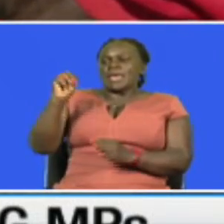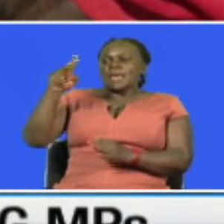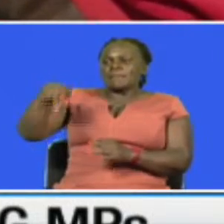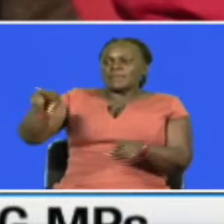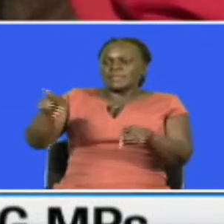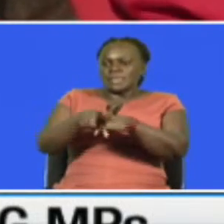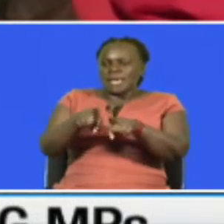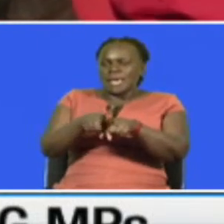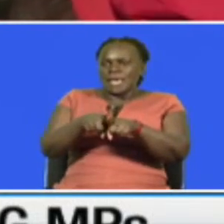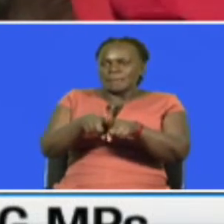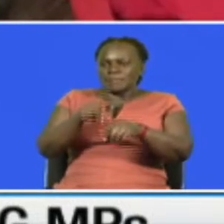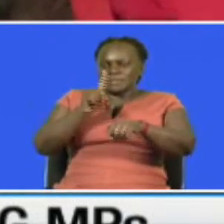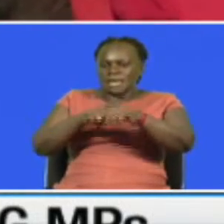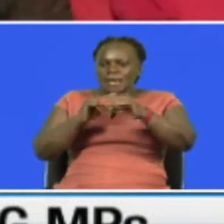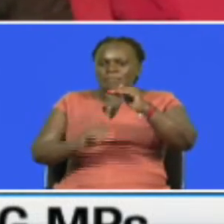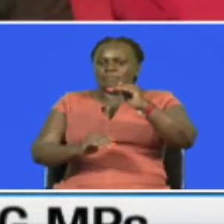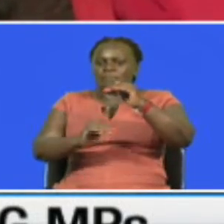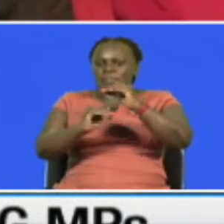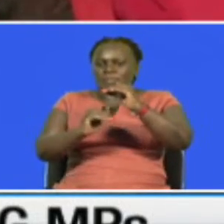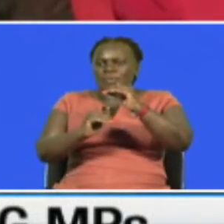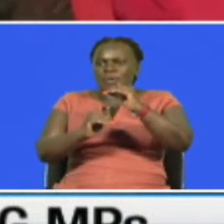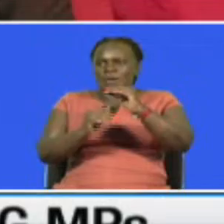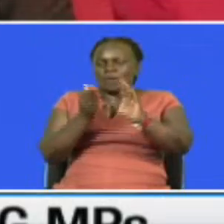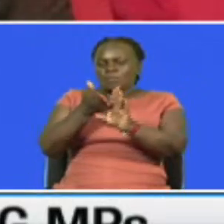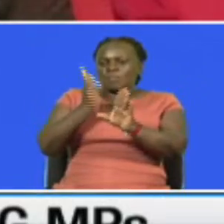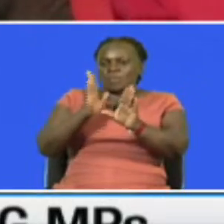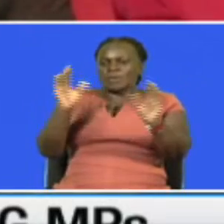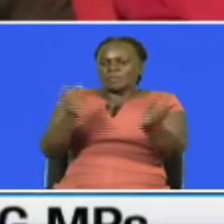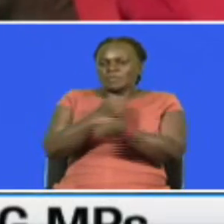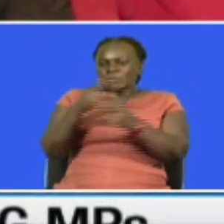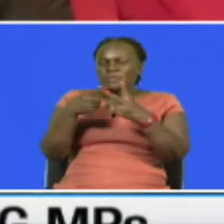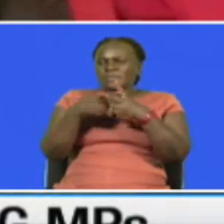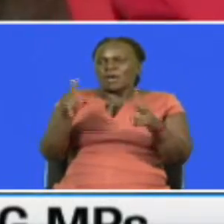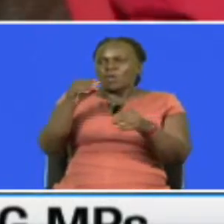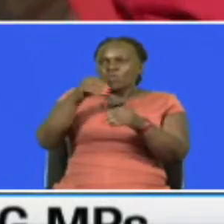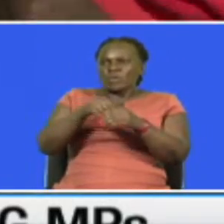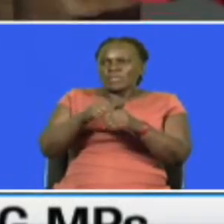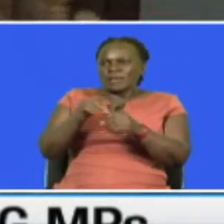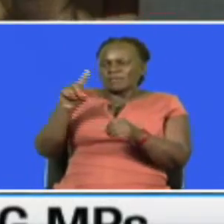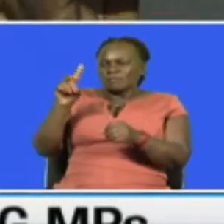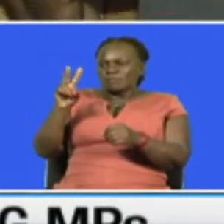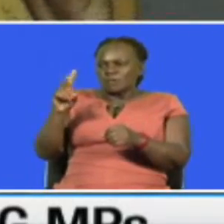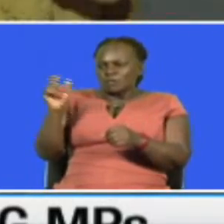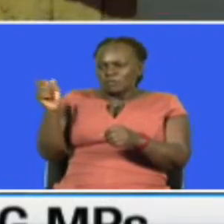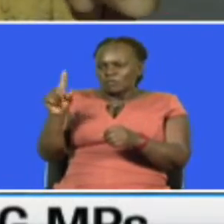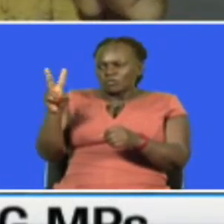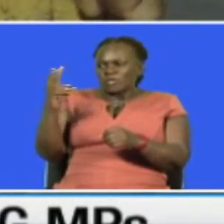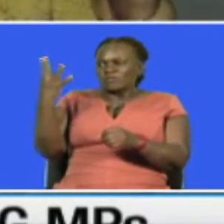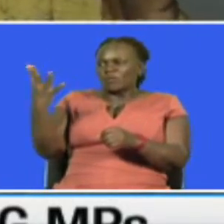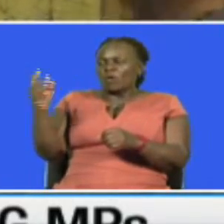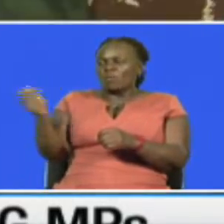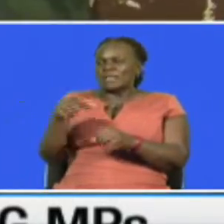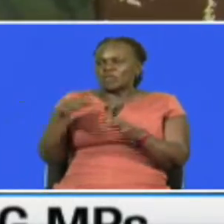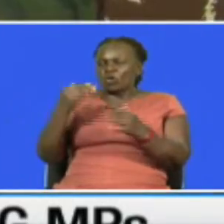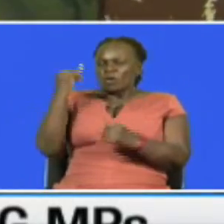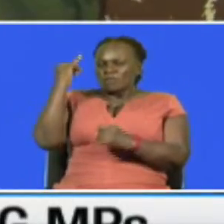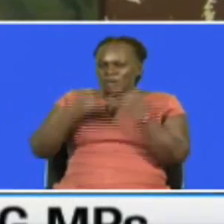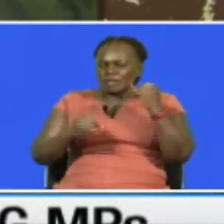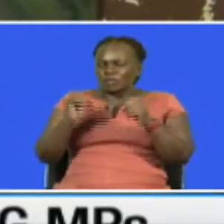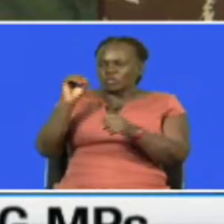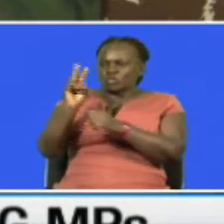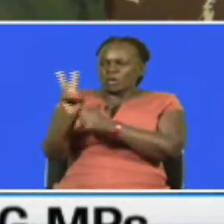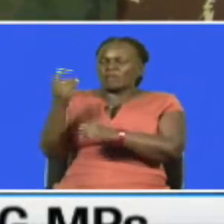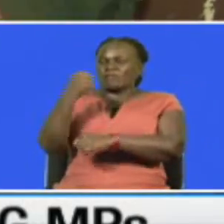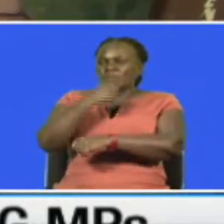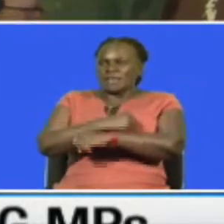also set strict timelines such that a recall cannot be initiated within the first 24 months or within the last 12